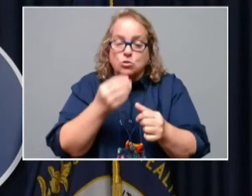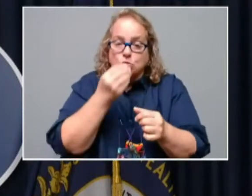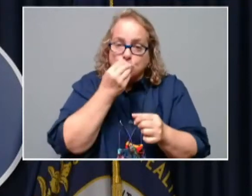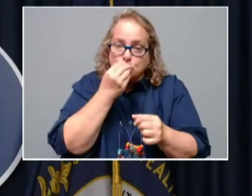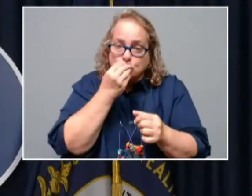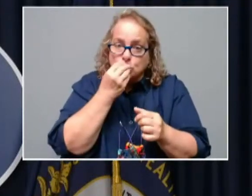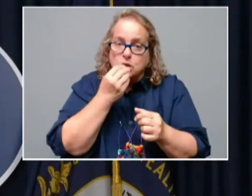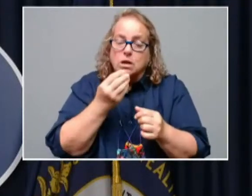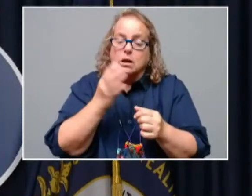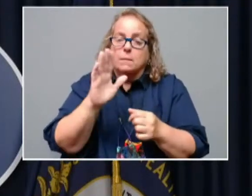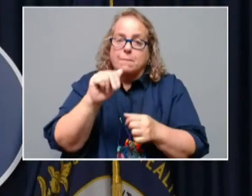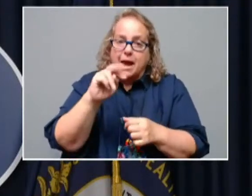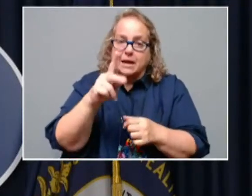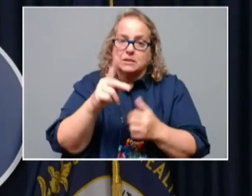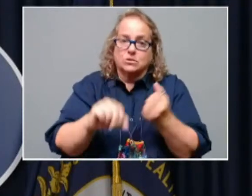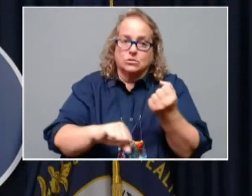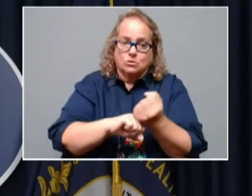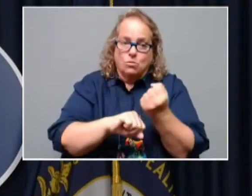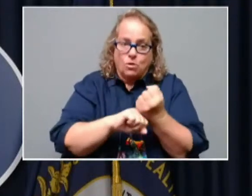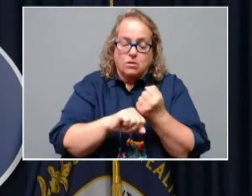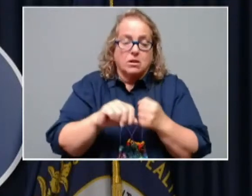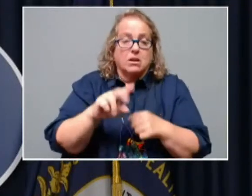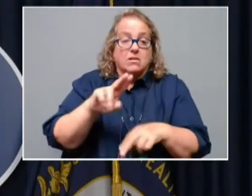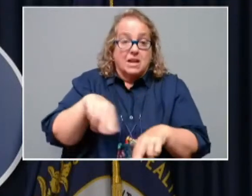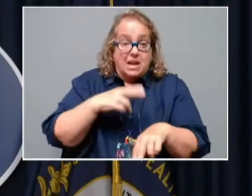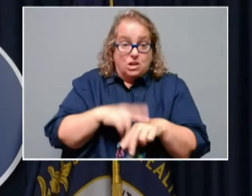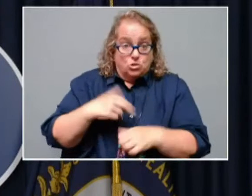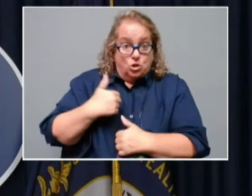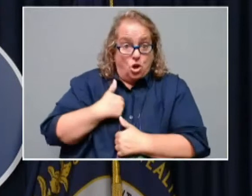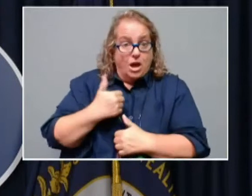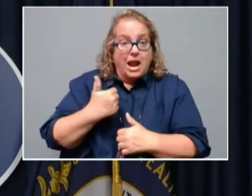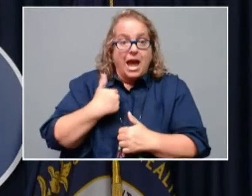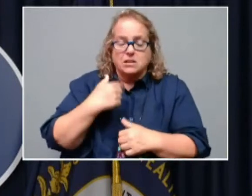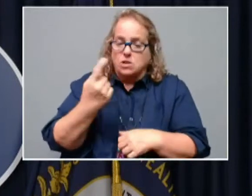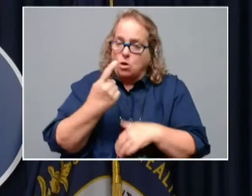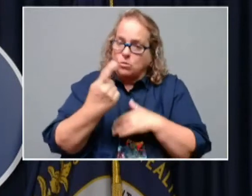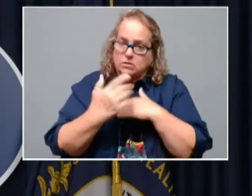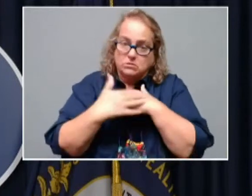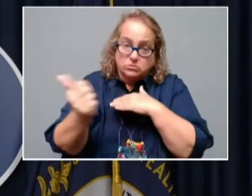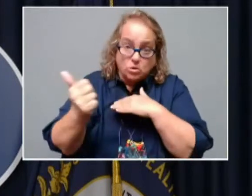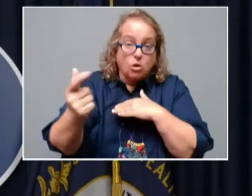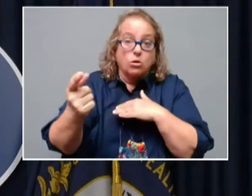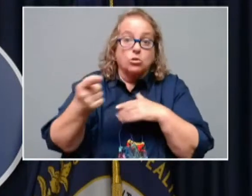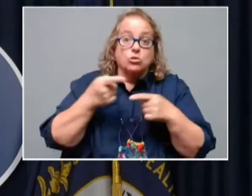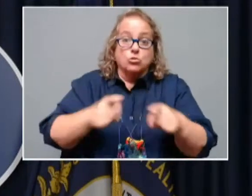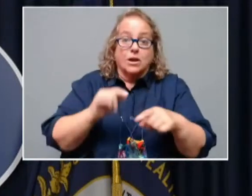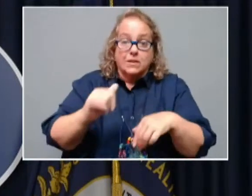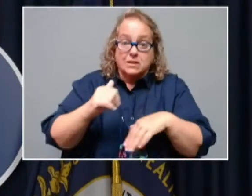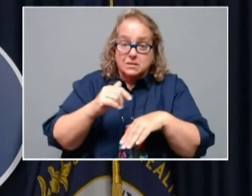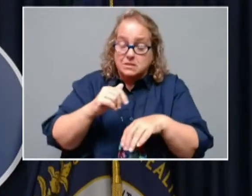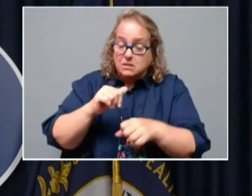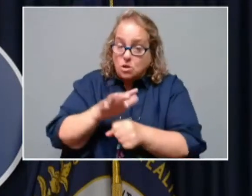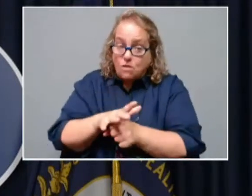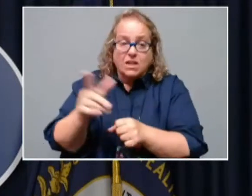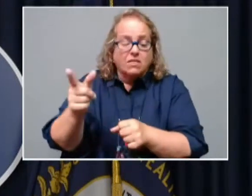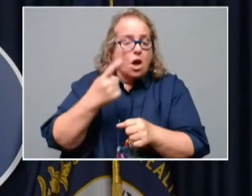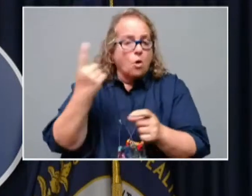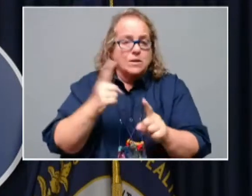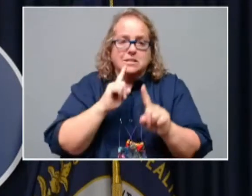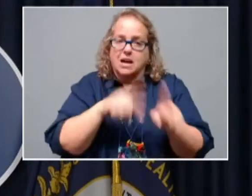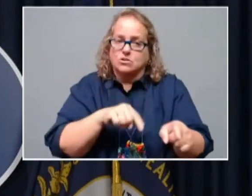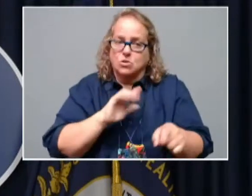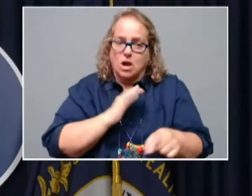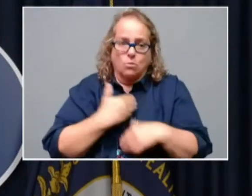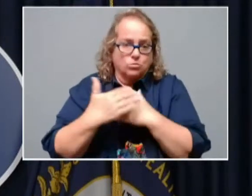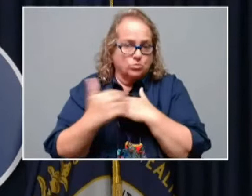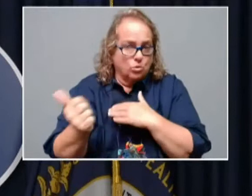call each time during this pandemic. We appreciate them. We are going to continue to work with them to provide support.